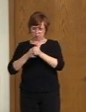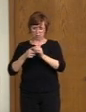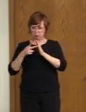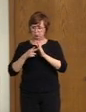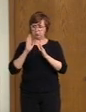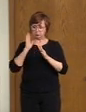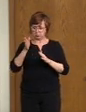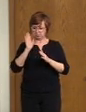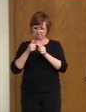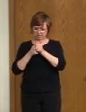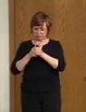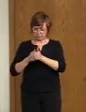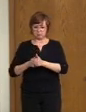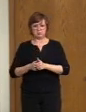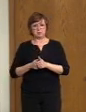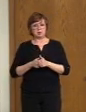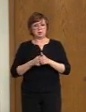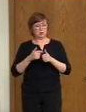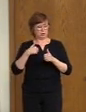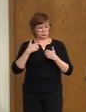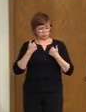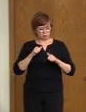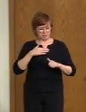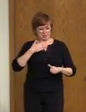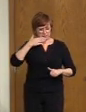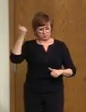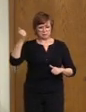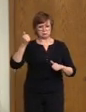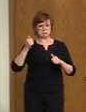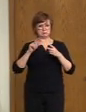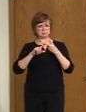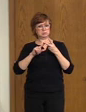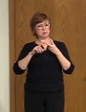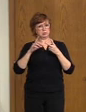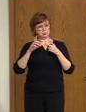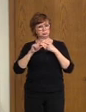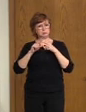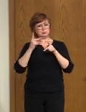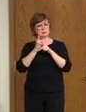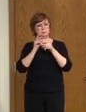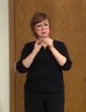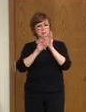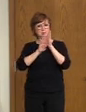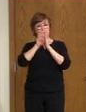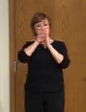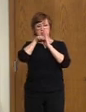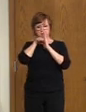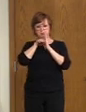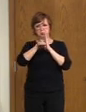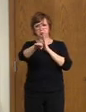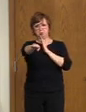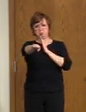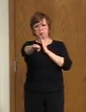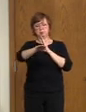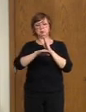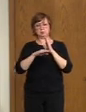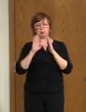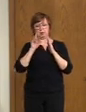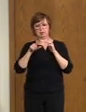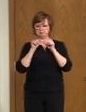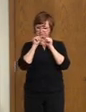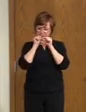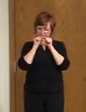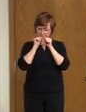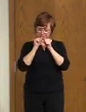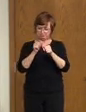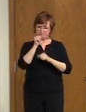we know that we can do and we already have done to flatten the curve with this virus. We'll have to continue doing that over the months to come so that